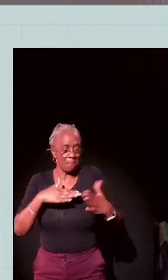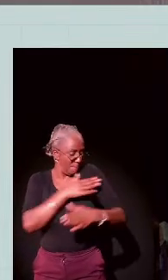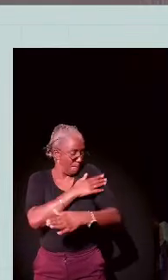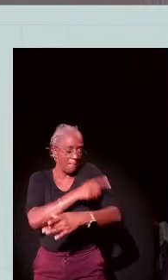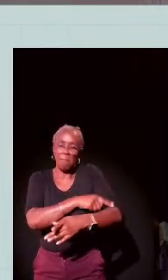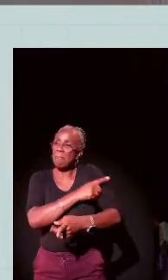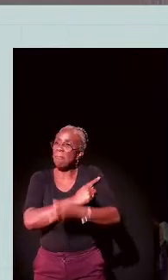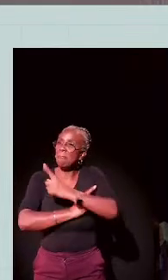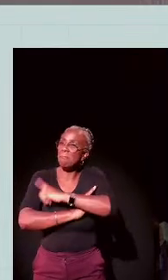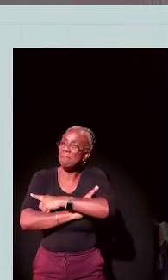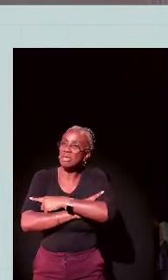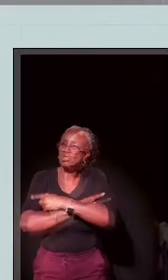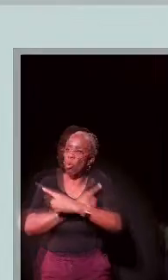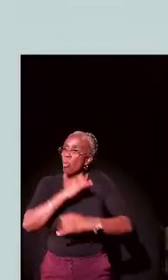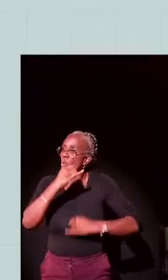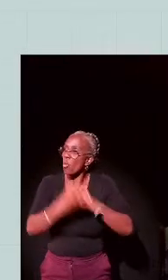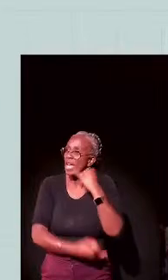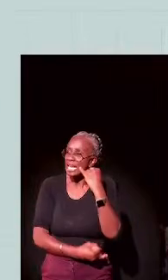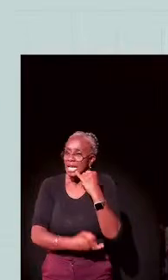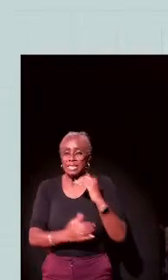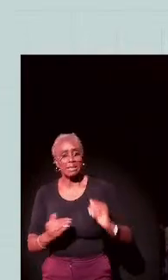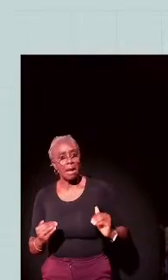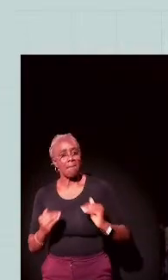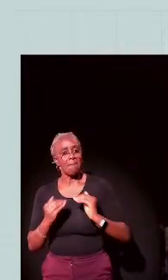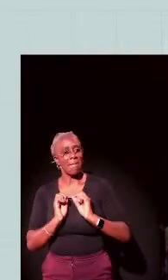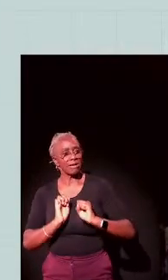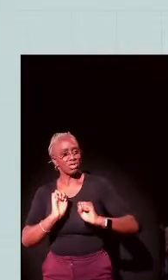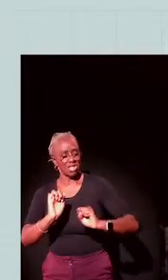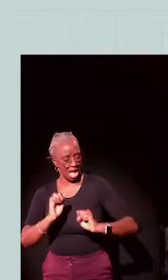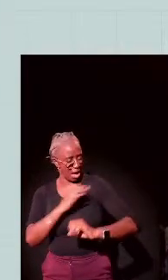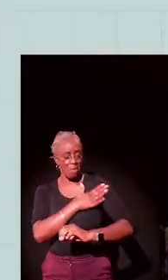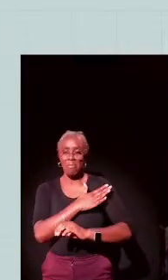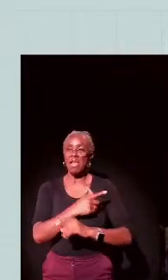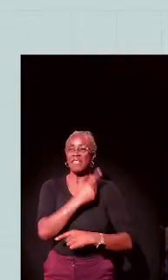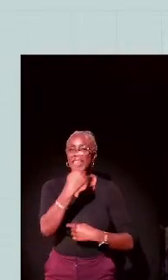touch into a controller interface, like I've said 100 times already. But